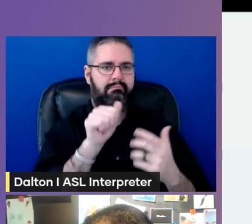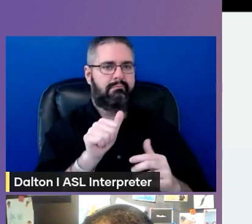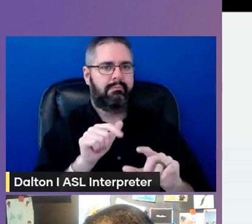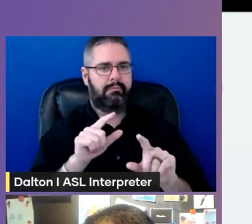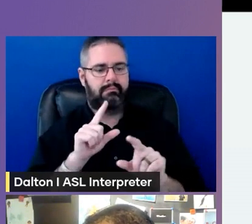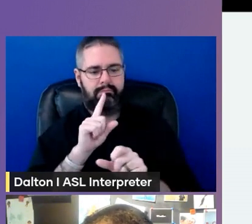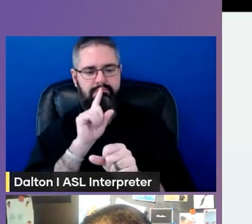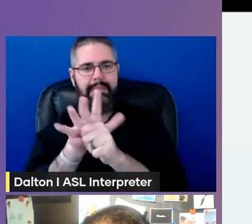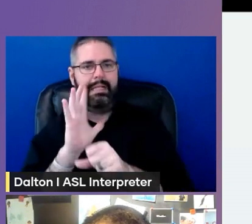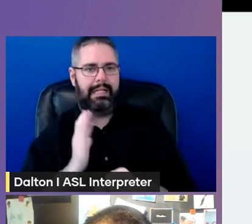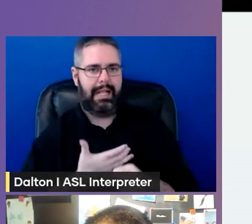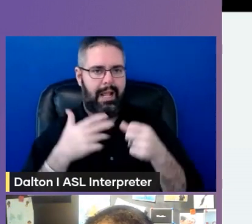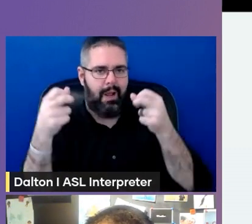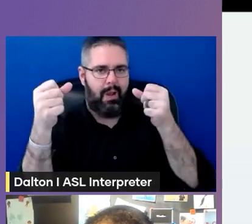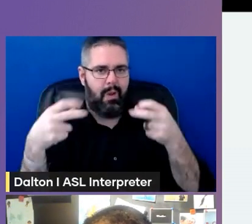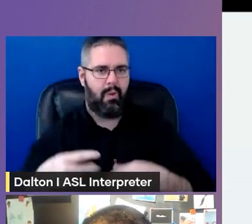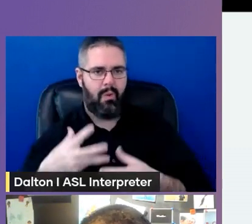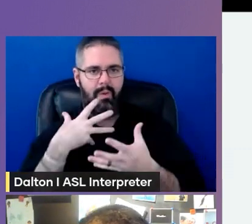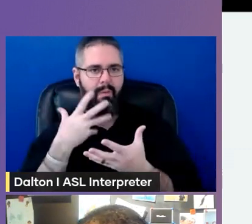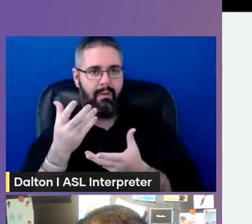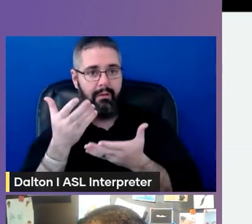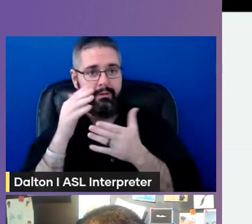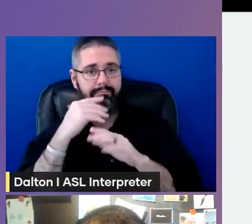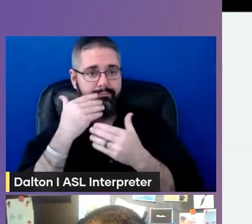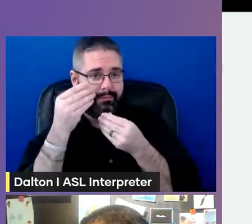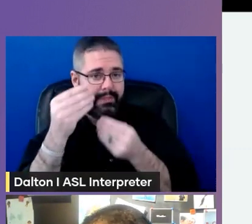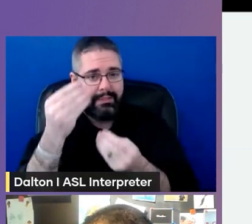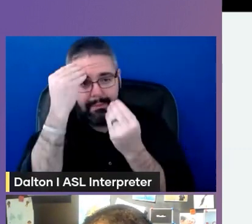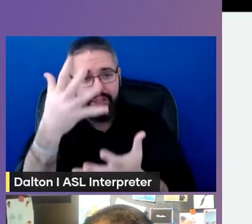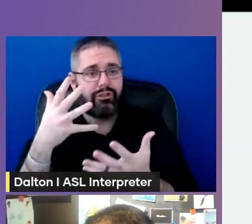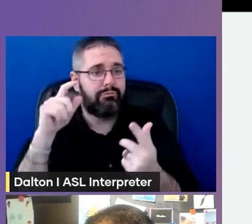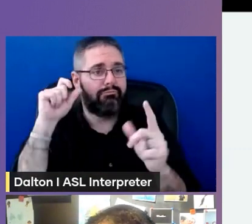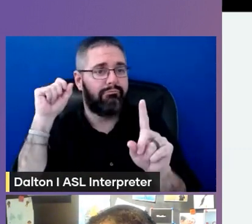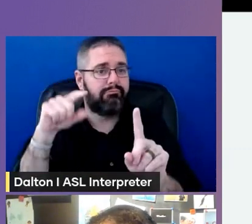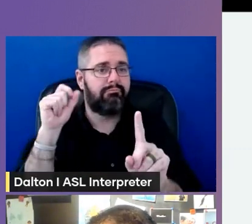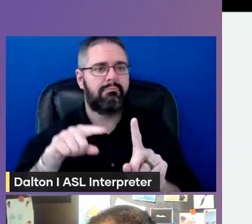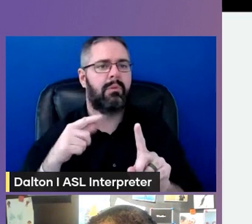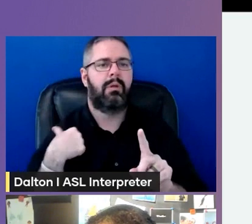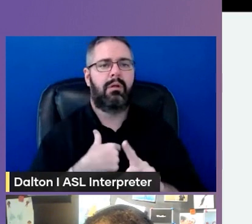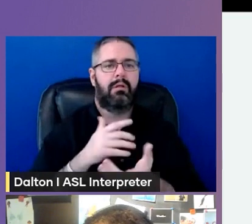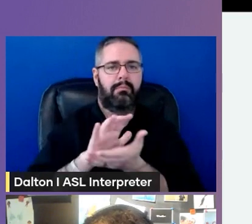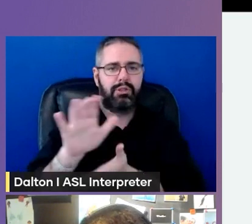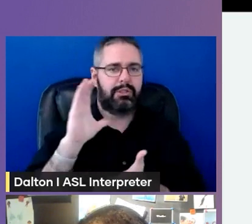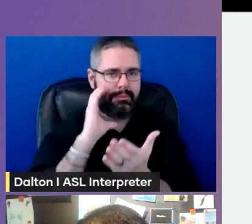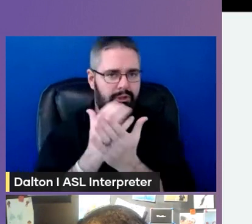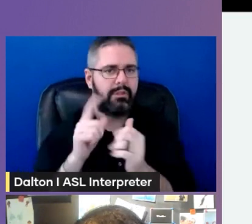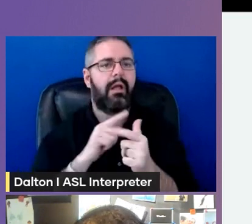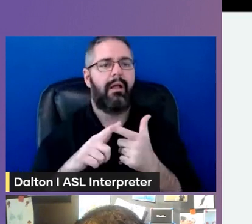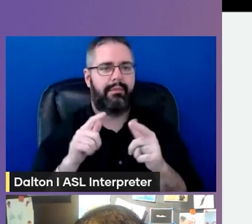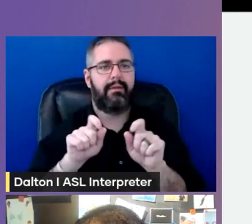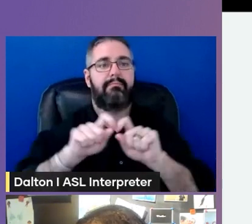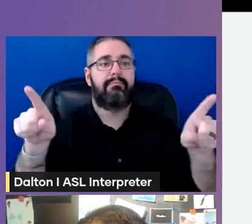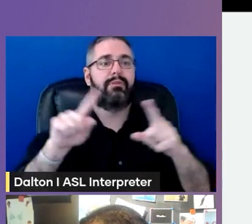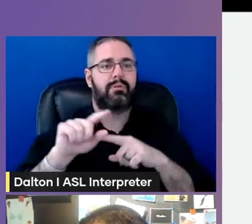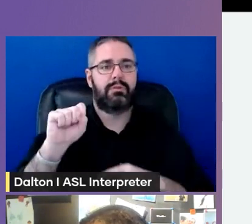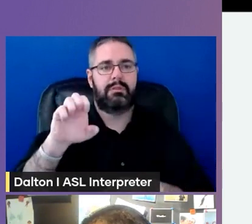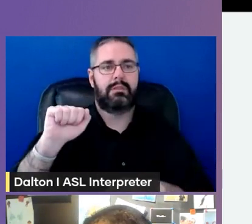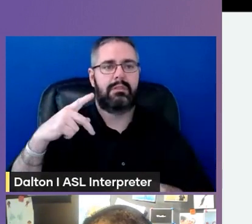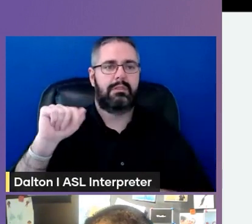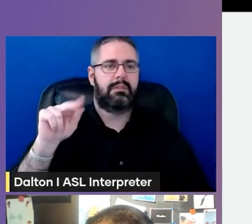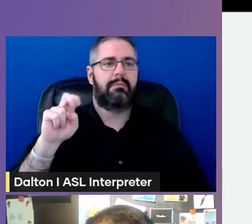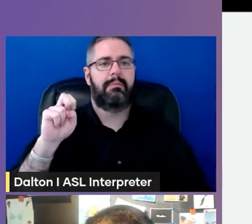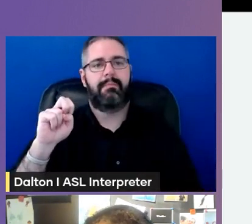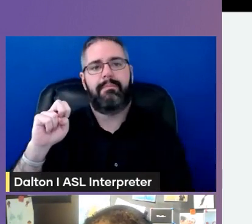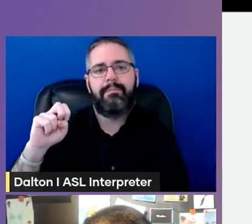code. We just feed it as a variable. We're going to push our image. We're going to deploy it to Seaplane. We're going to get that status, whether or not it